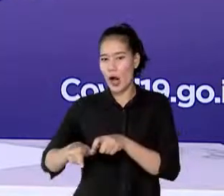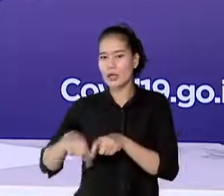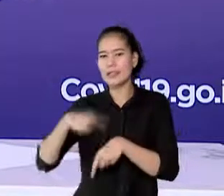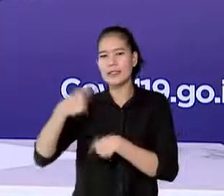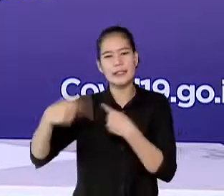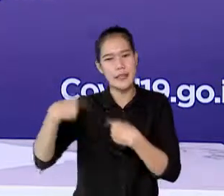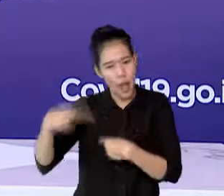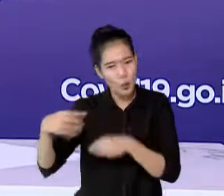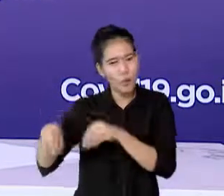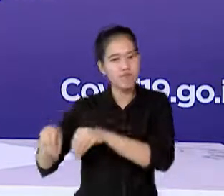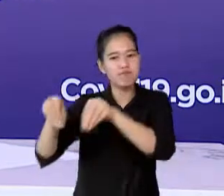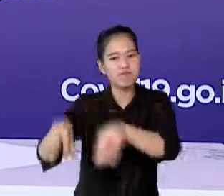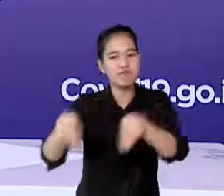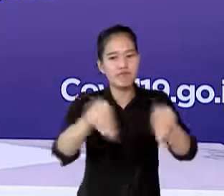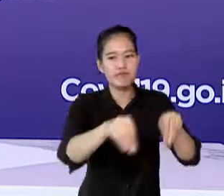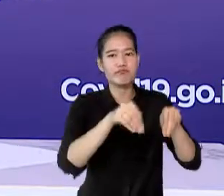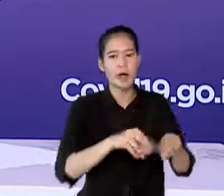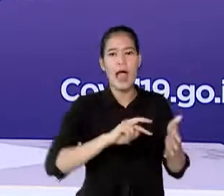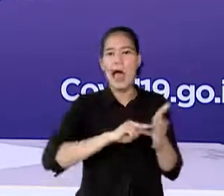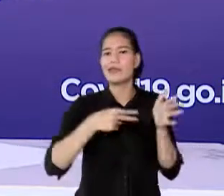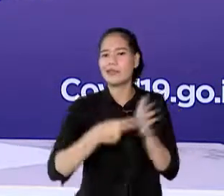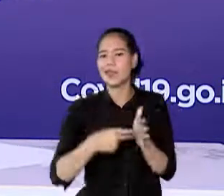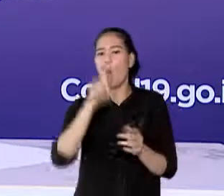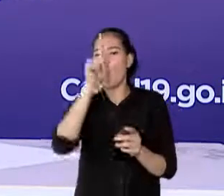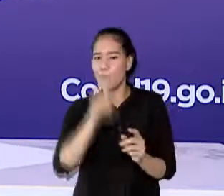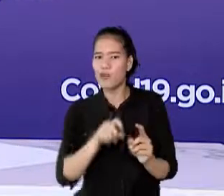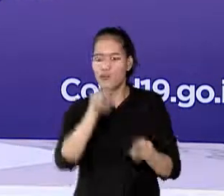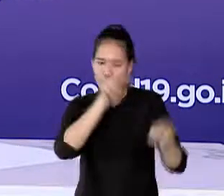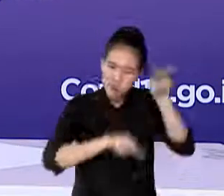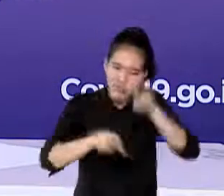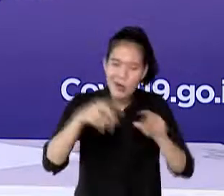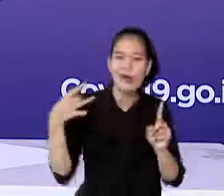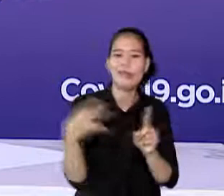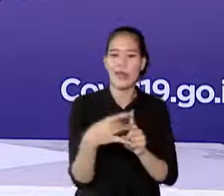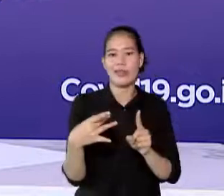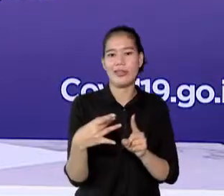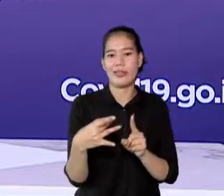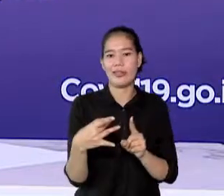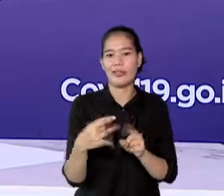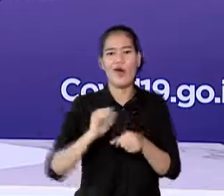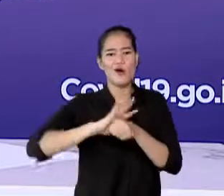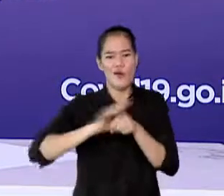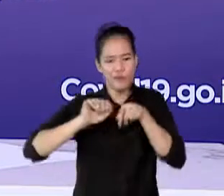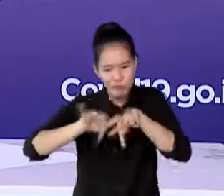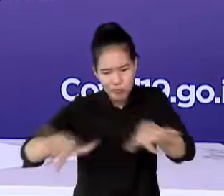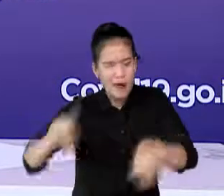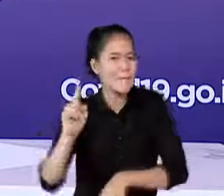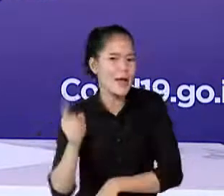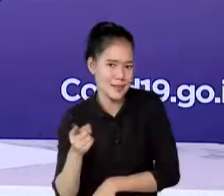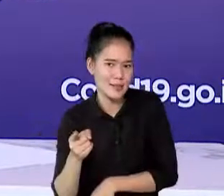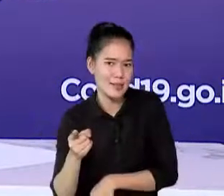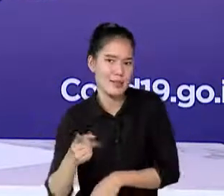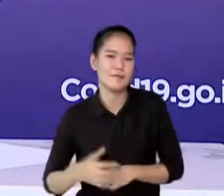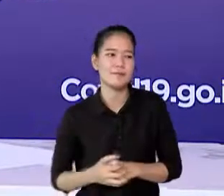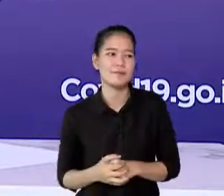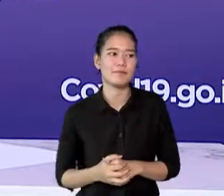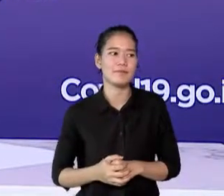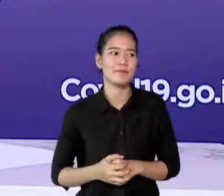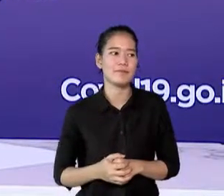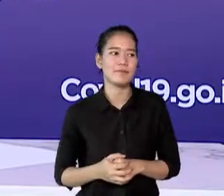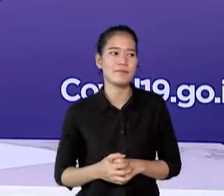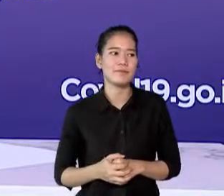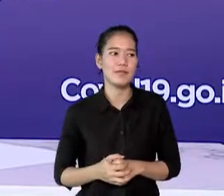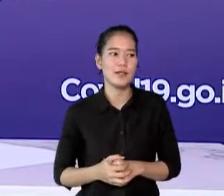have been strict screening process in place, chances of transmission still exist. Therefore,